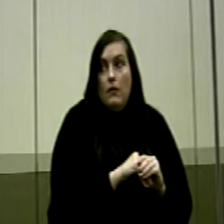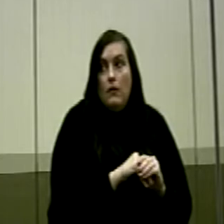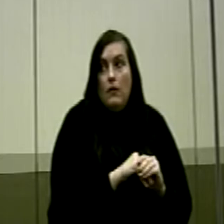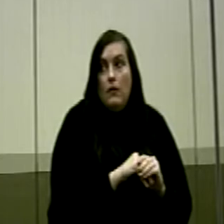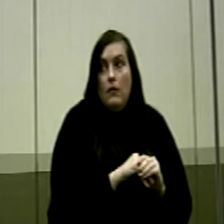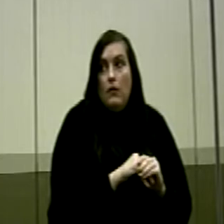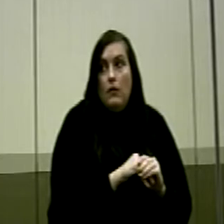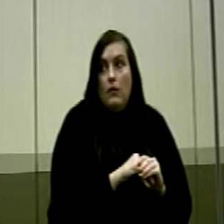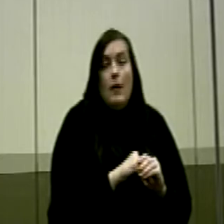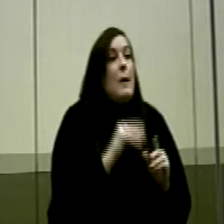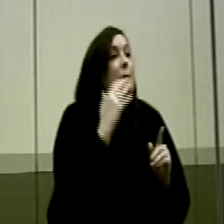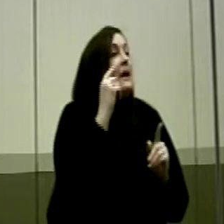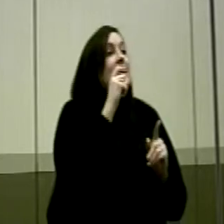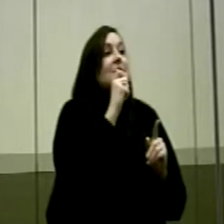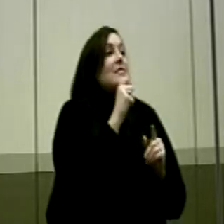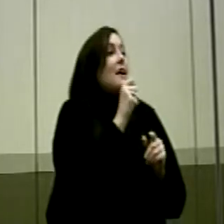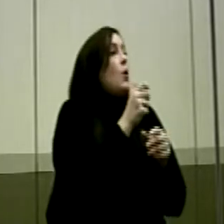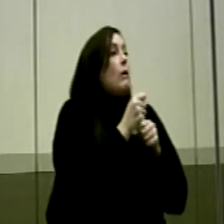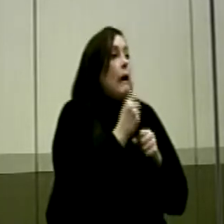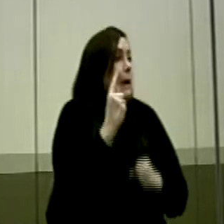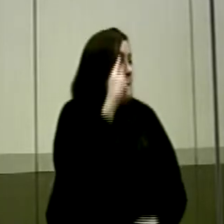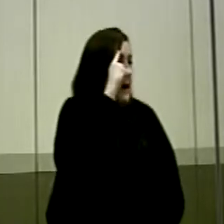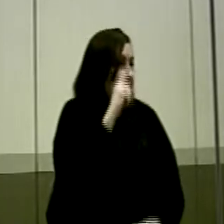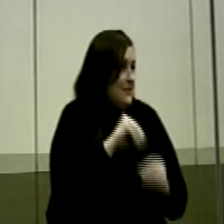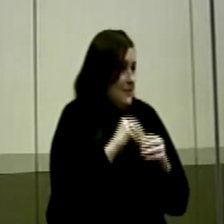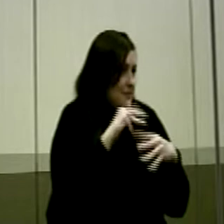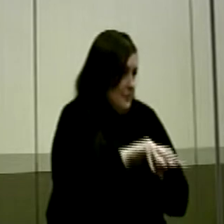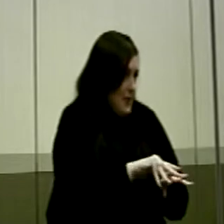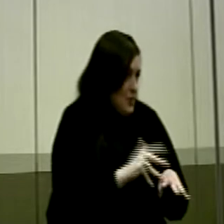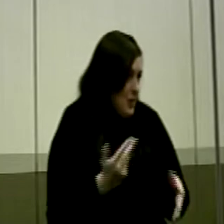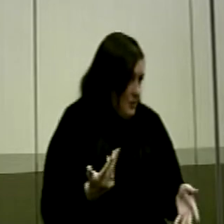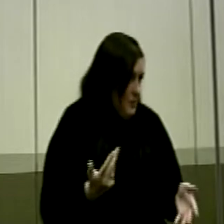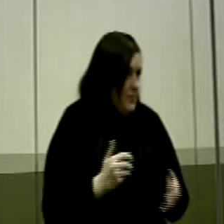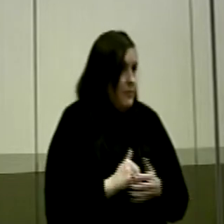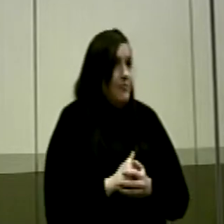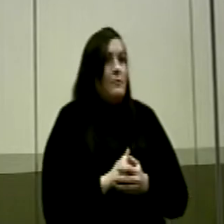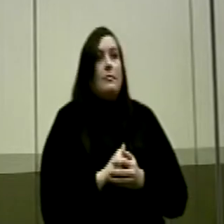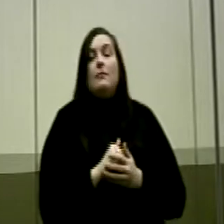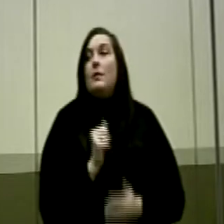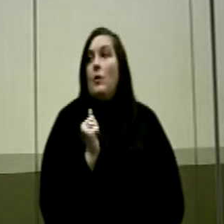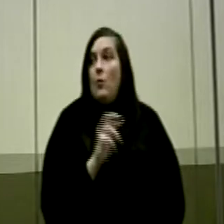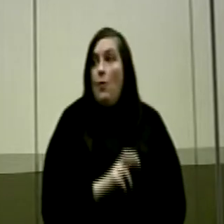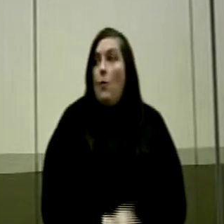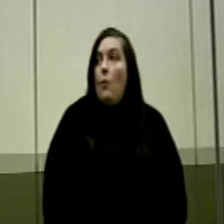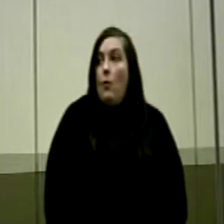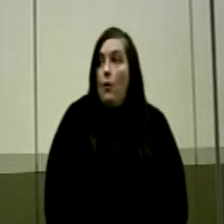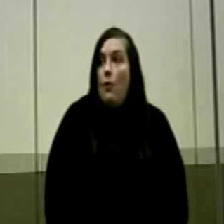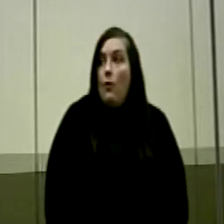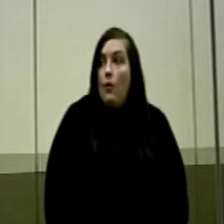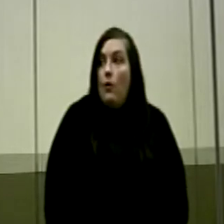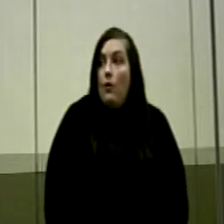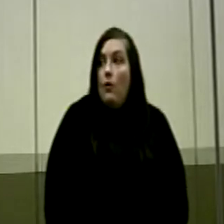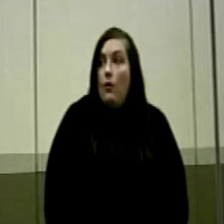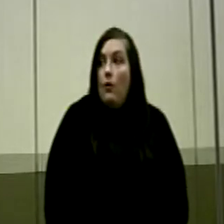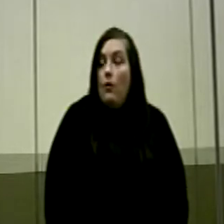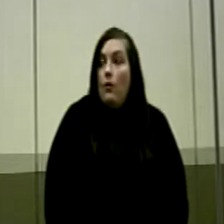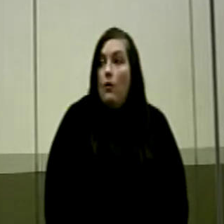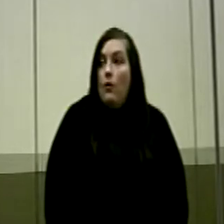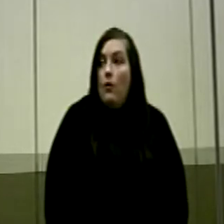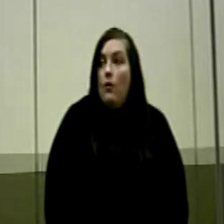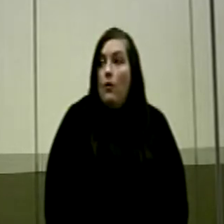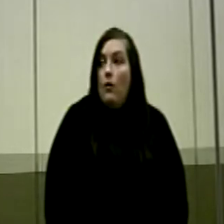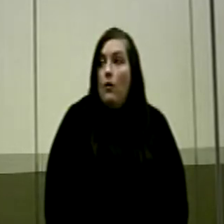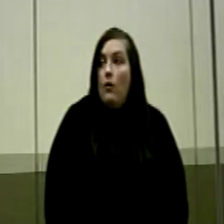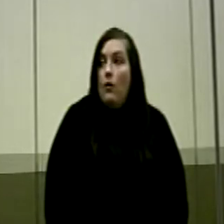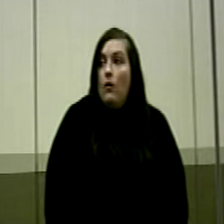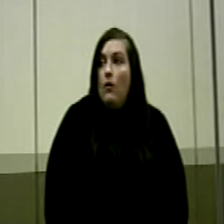Yeah, maybe, and also just for other kids, maybe picking a prize, maybe something more meaningful to them, like that really goes along, maybe computer